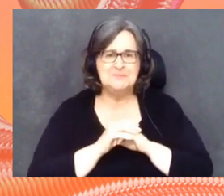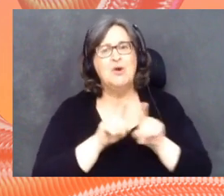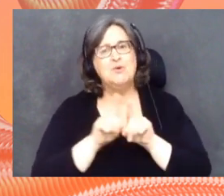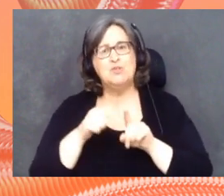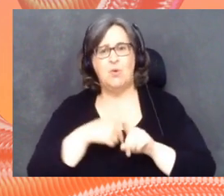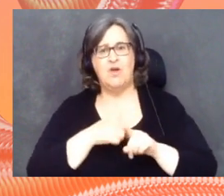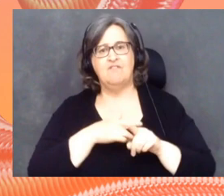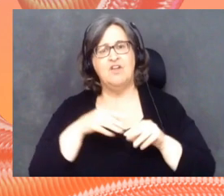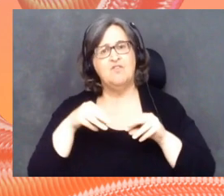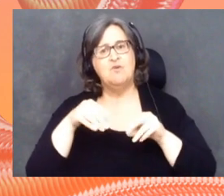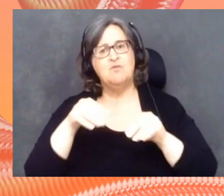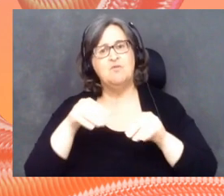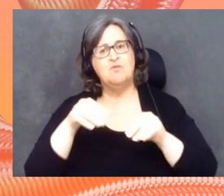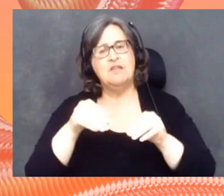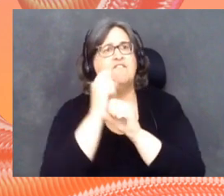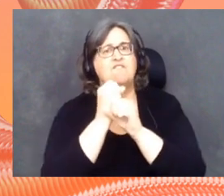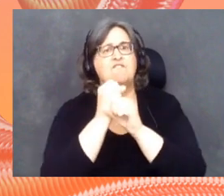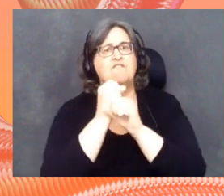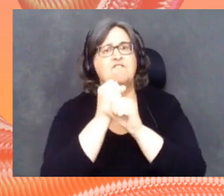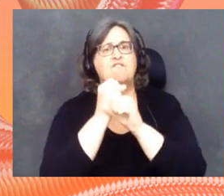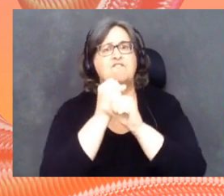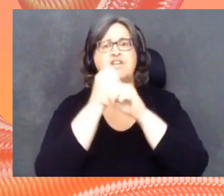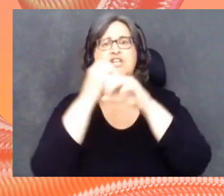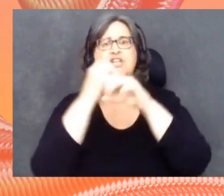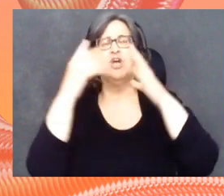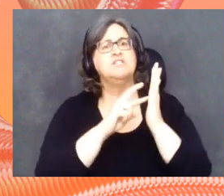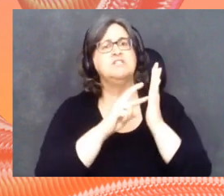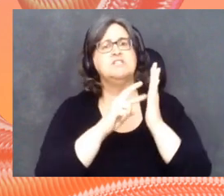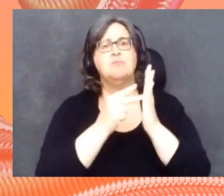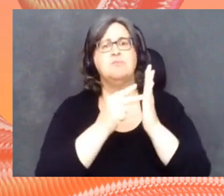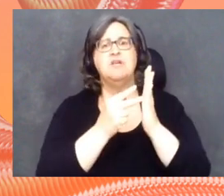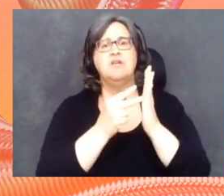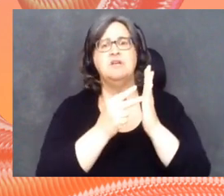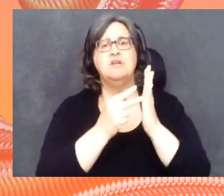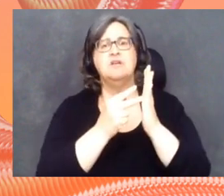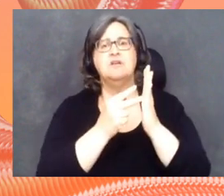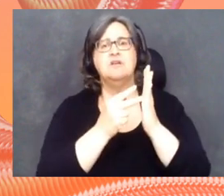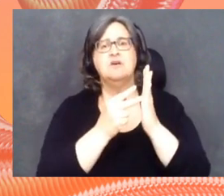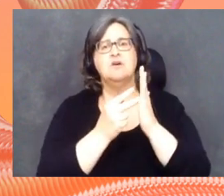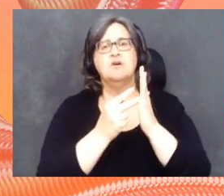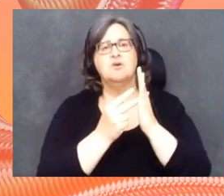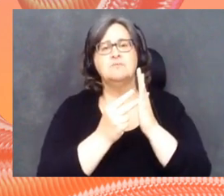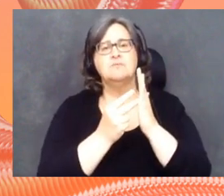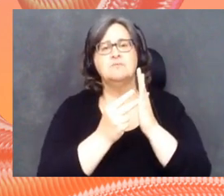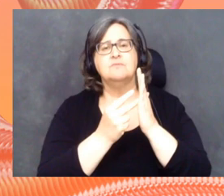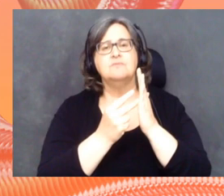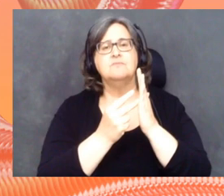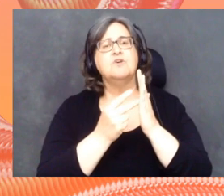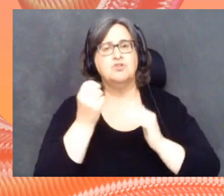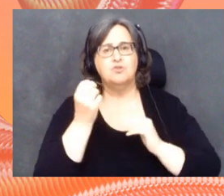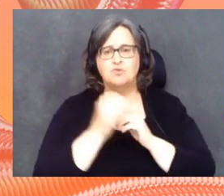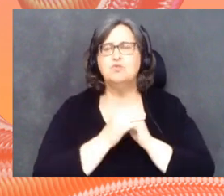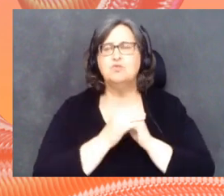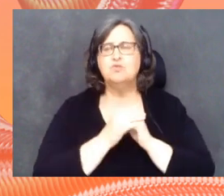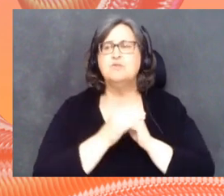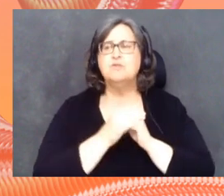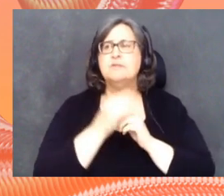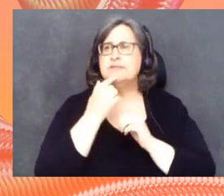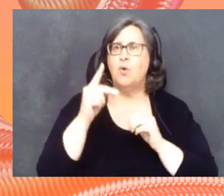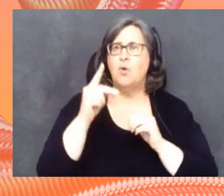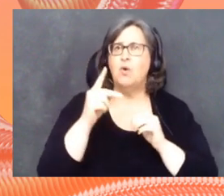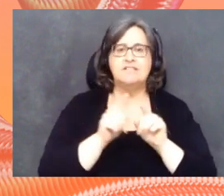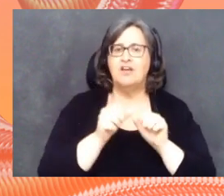planting seeds of vision and like, what does it mean to hold the territory of vision? Like to be like, okay, as everybody